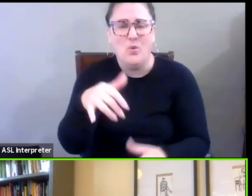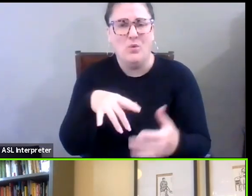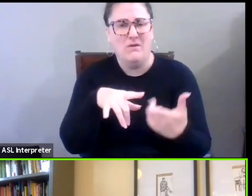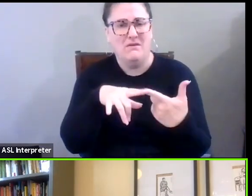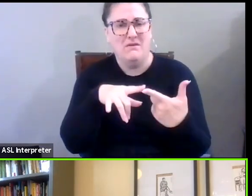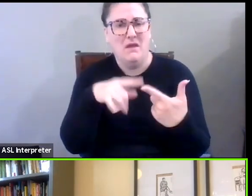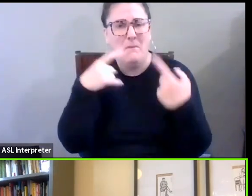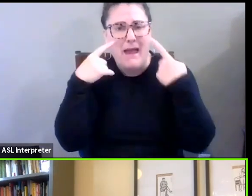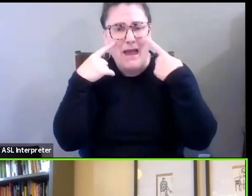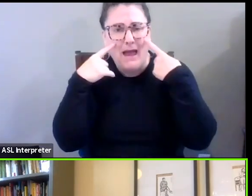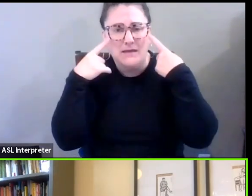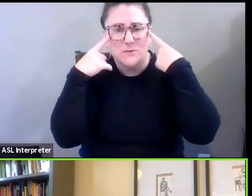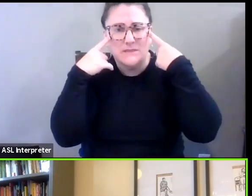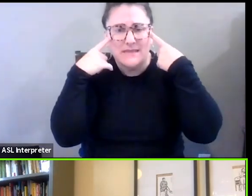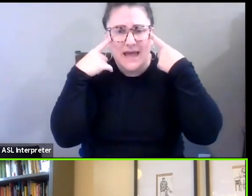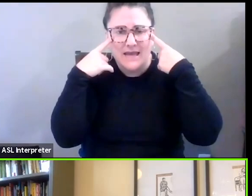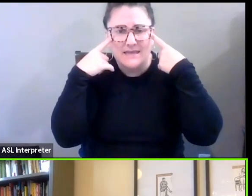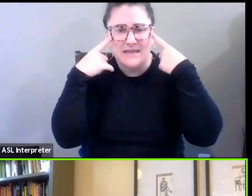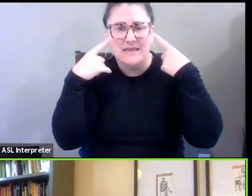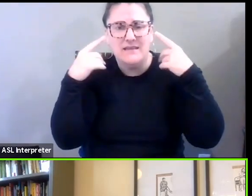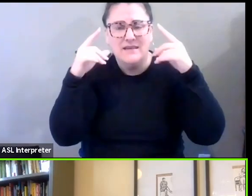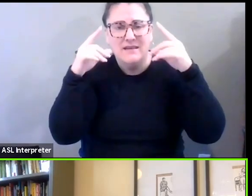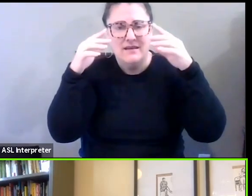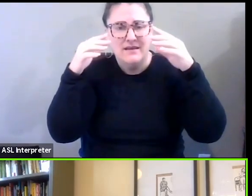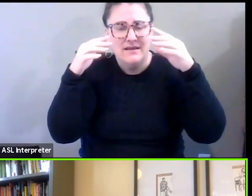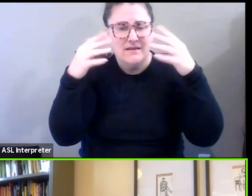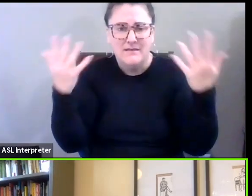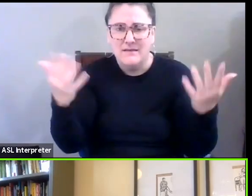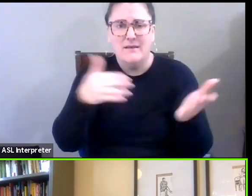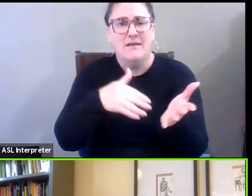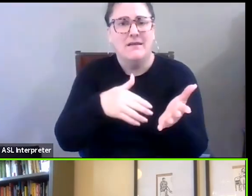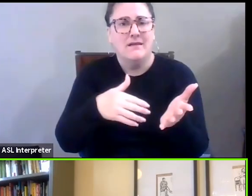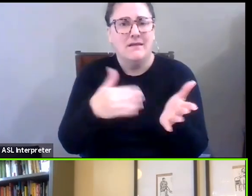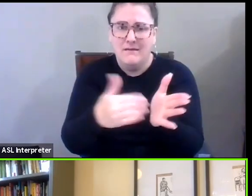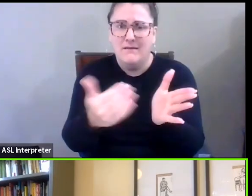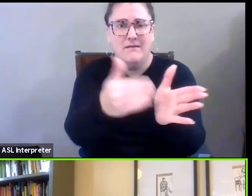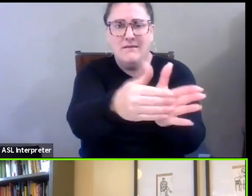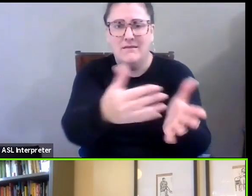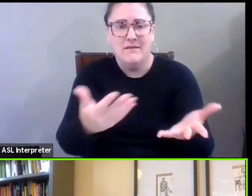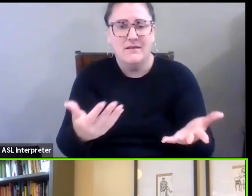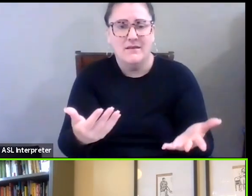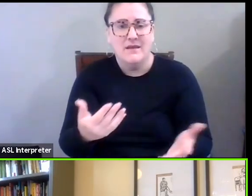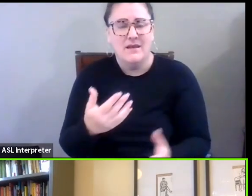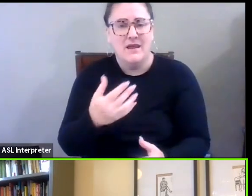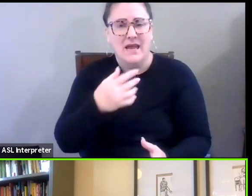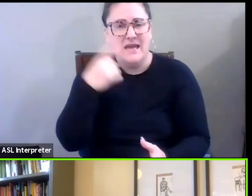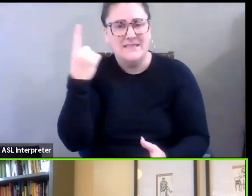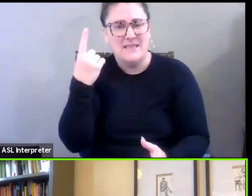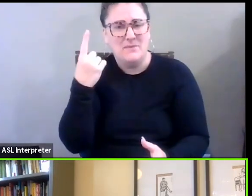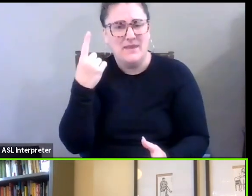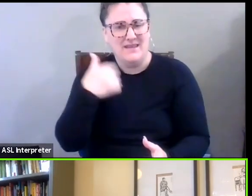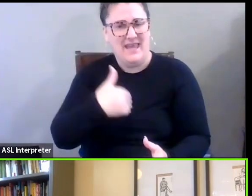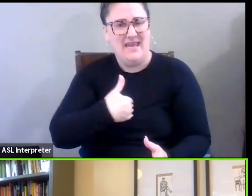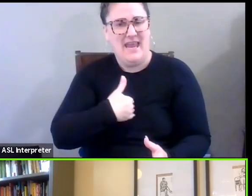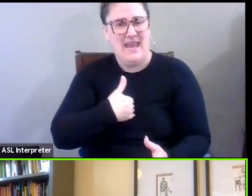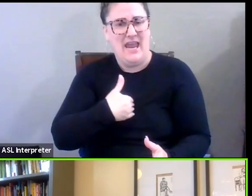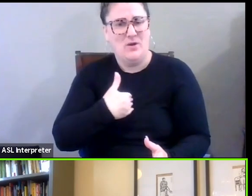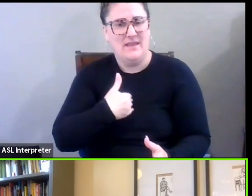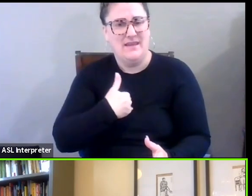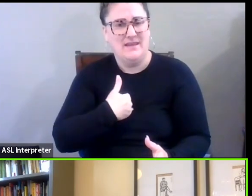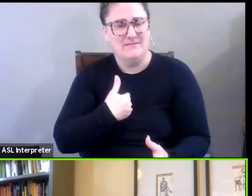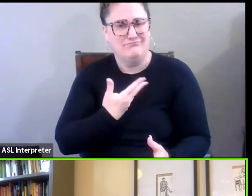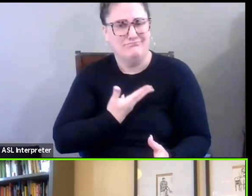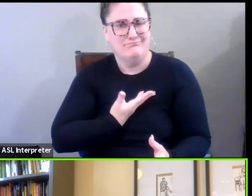my eyes were slanty, that, on and on, and that there was something inherently